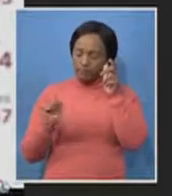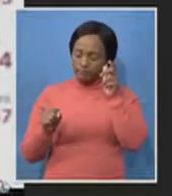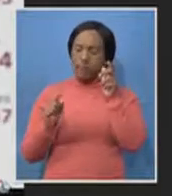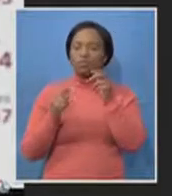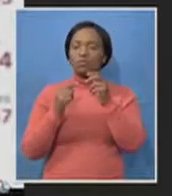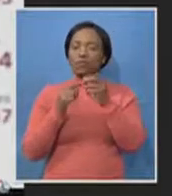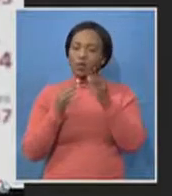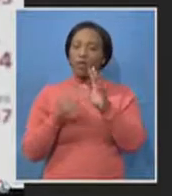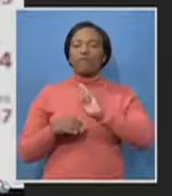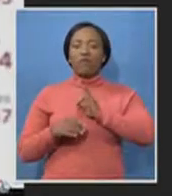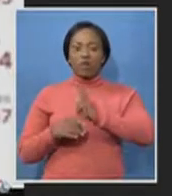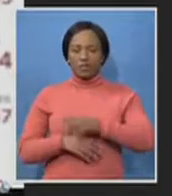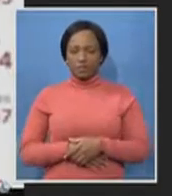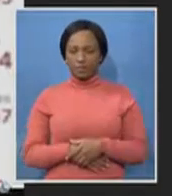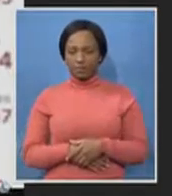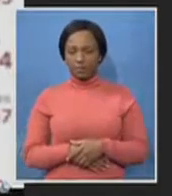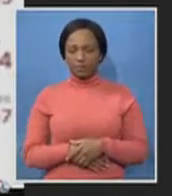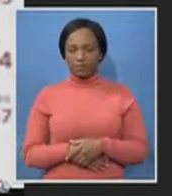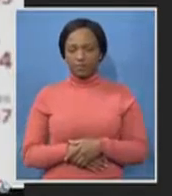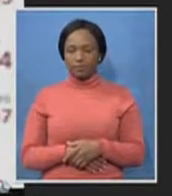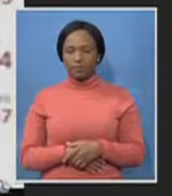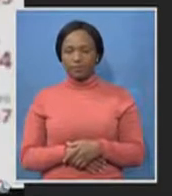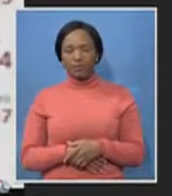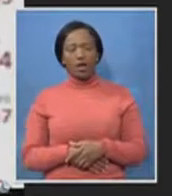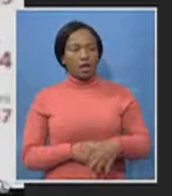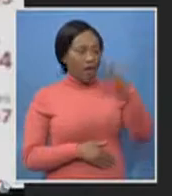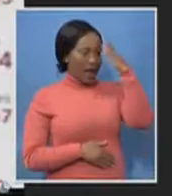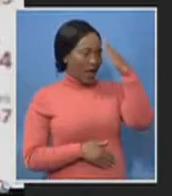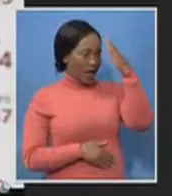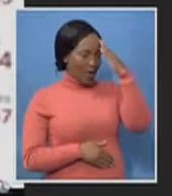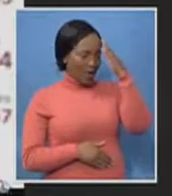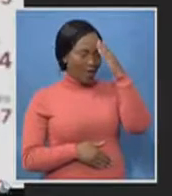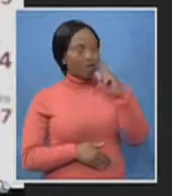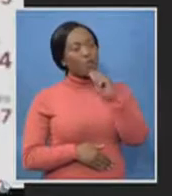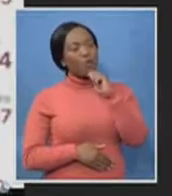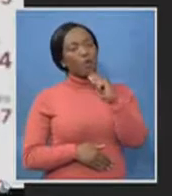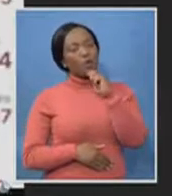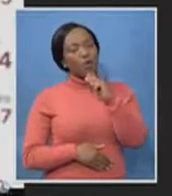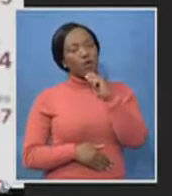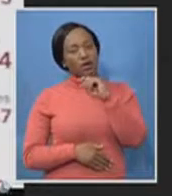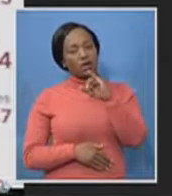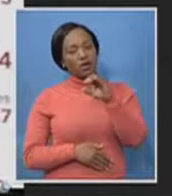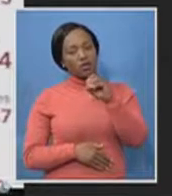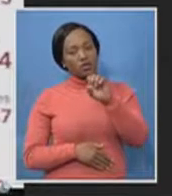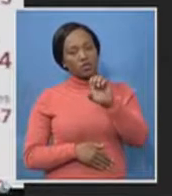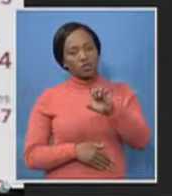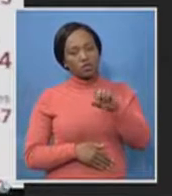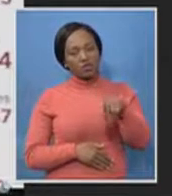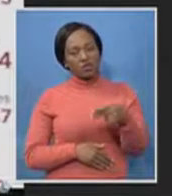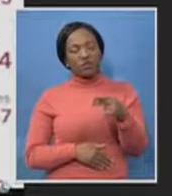Hello? Hello, good morning, Joseph. Morning. Fine, thanks. Please go on with your question.